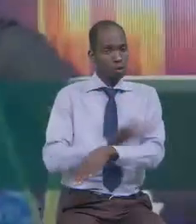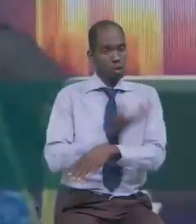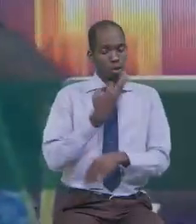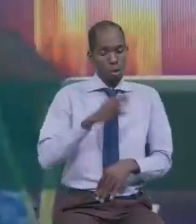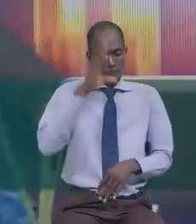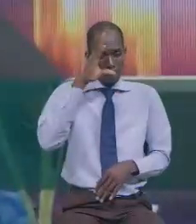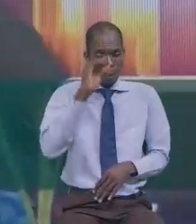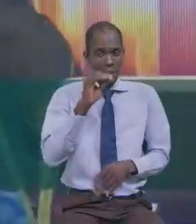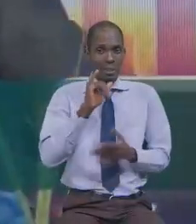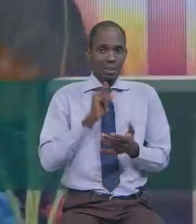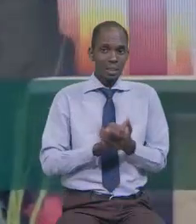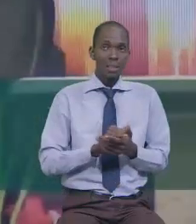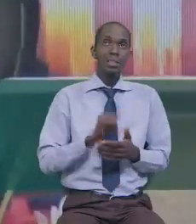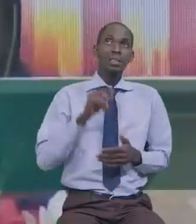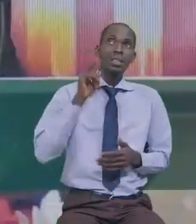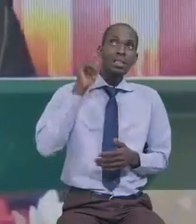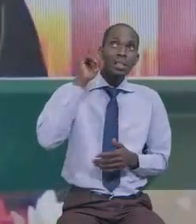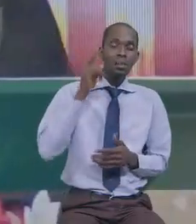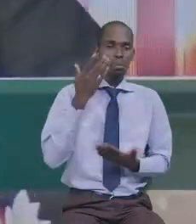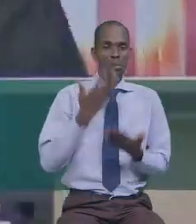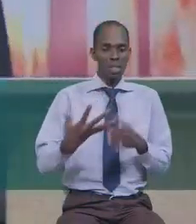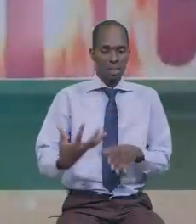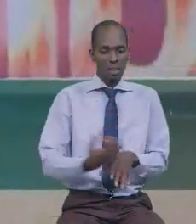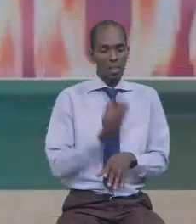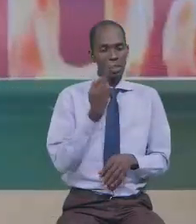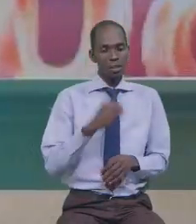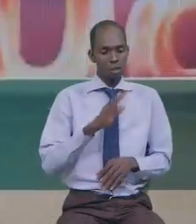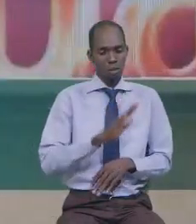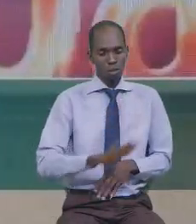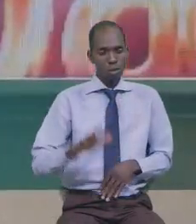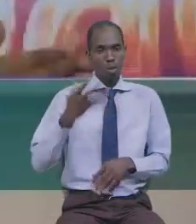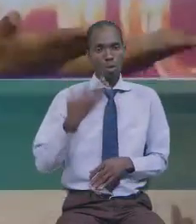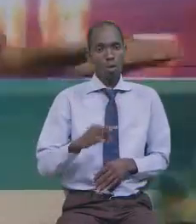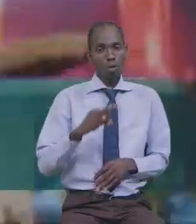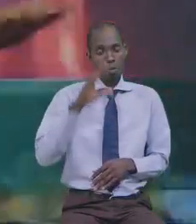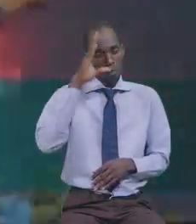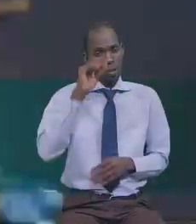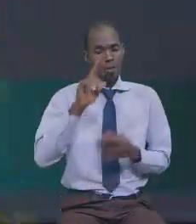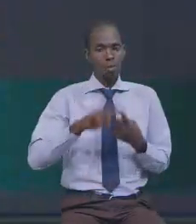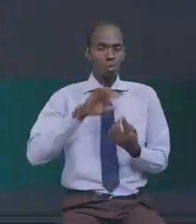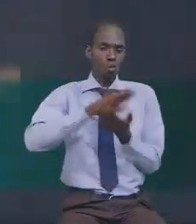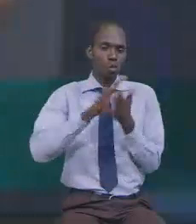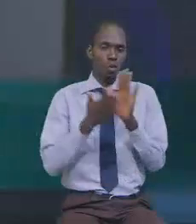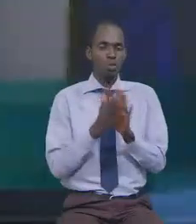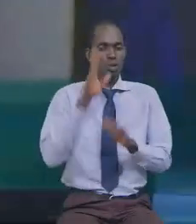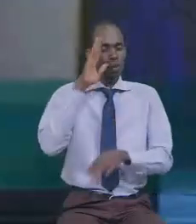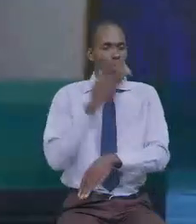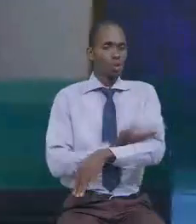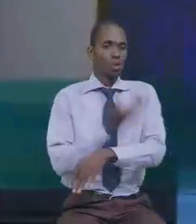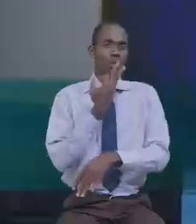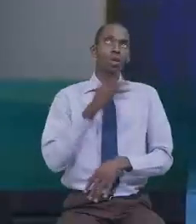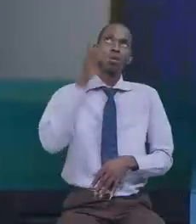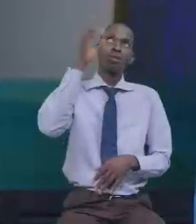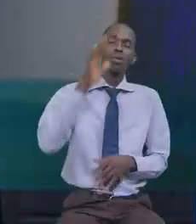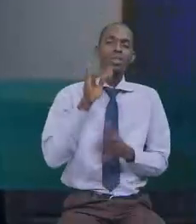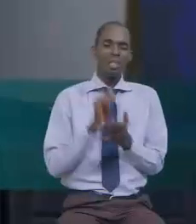the sons of men to become the sons of God. That's exactly what Peter